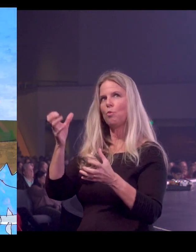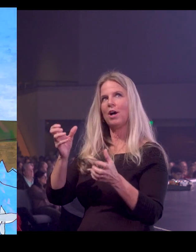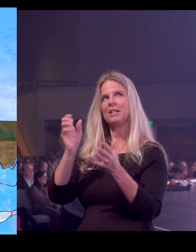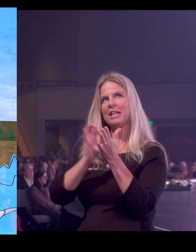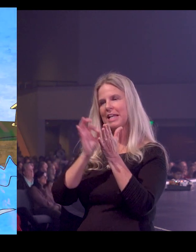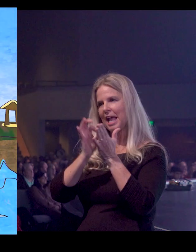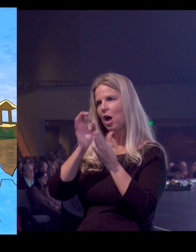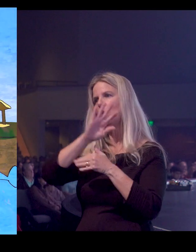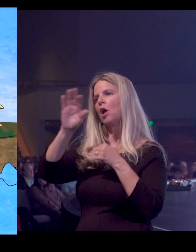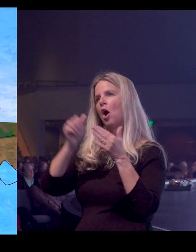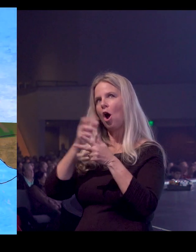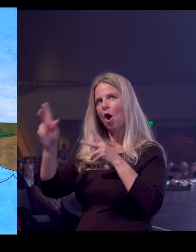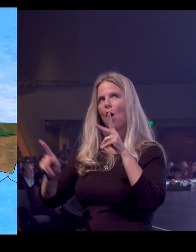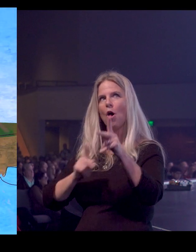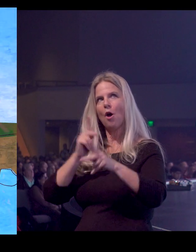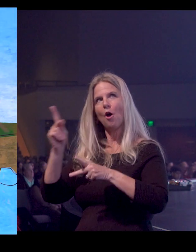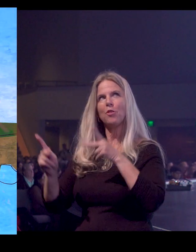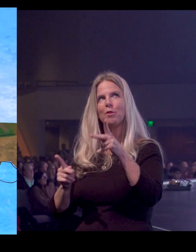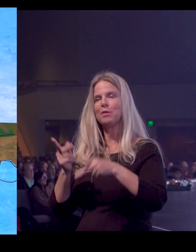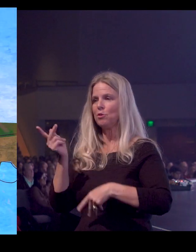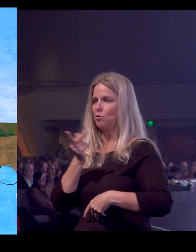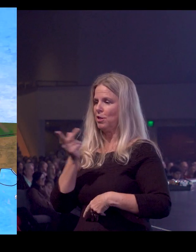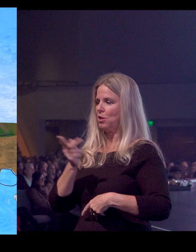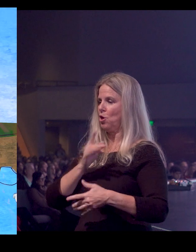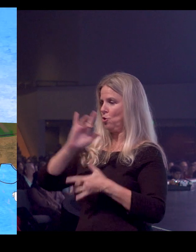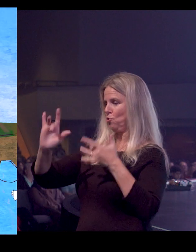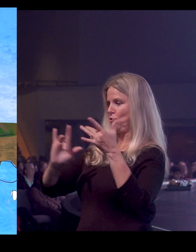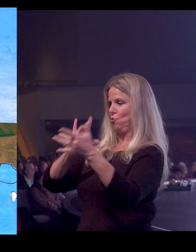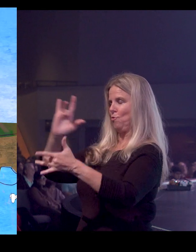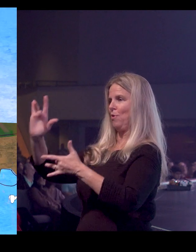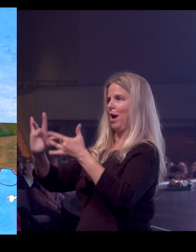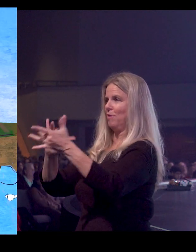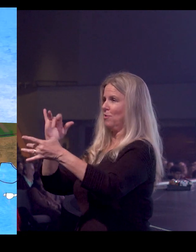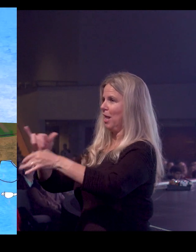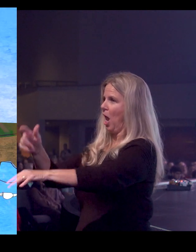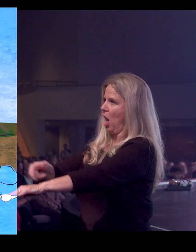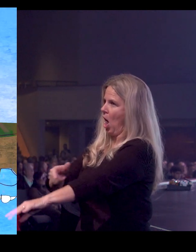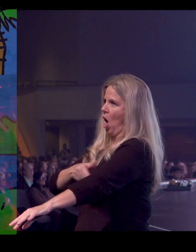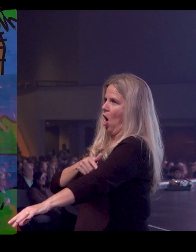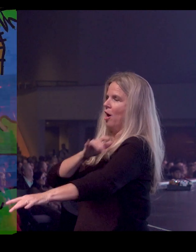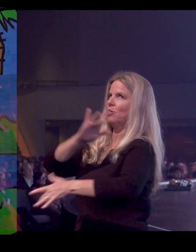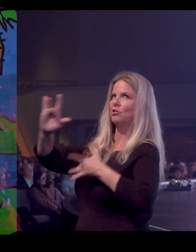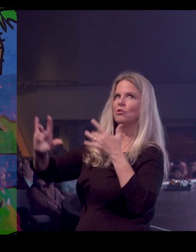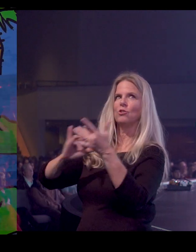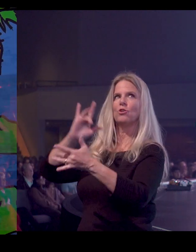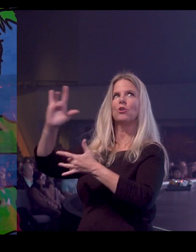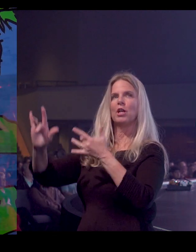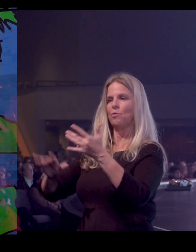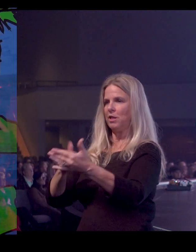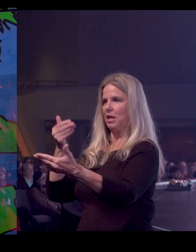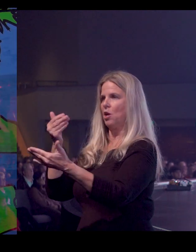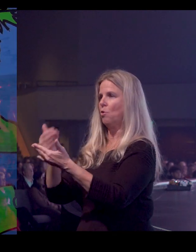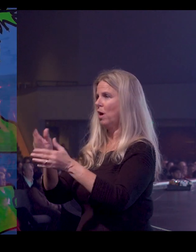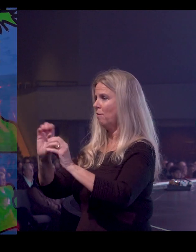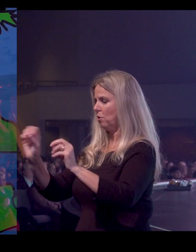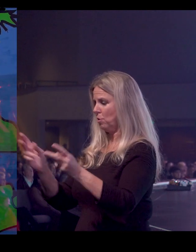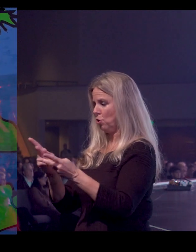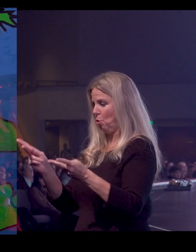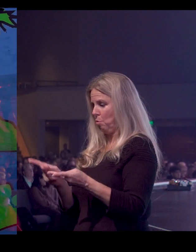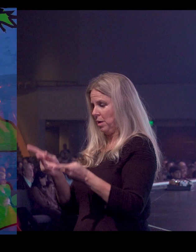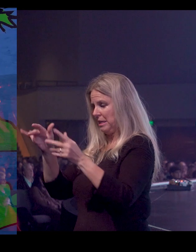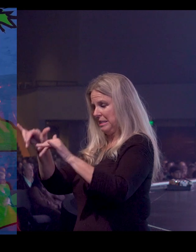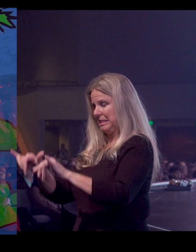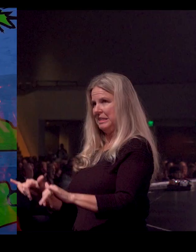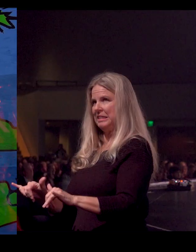very long journey, and when they arrived, there was no room for them in the inns. They found a cozy stable, and that's where Mary gave birth to